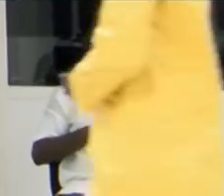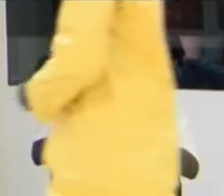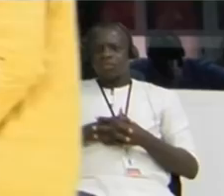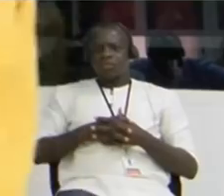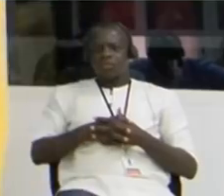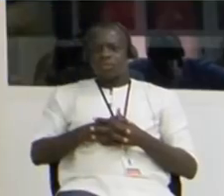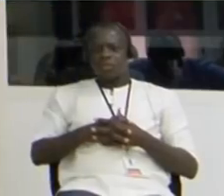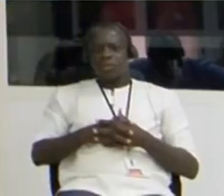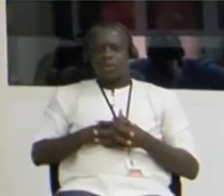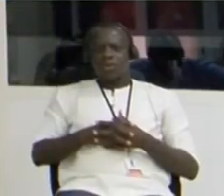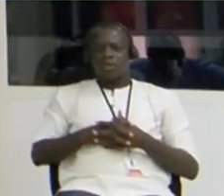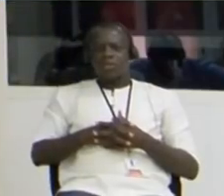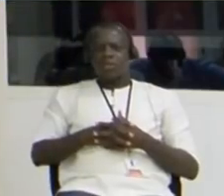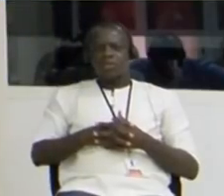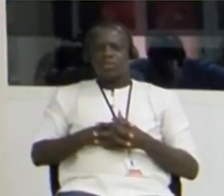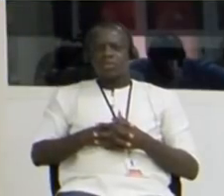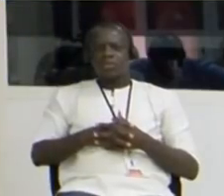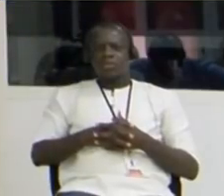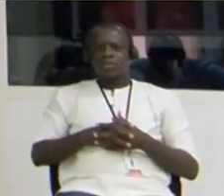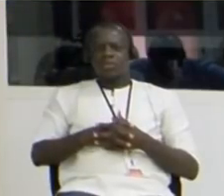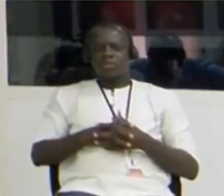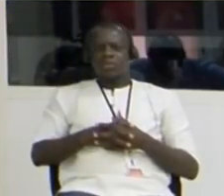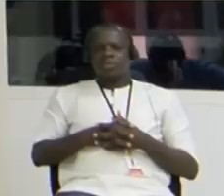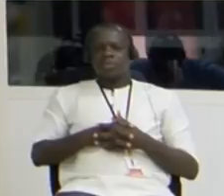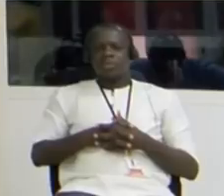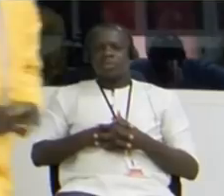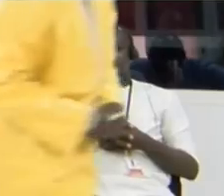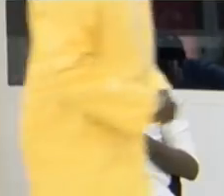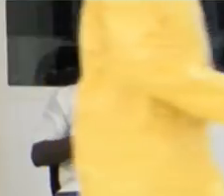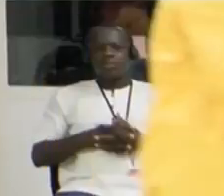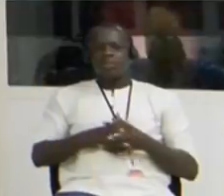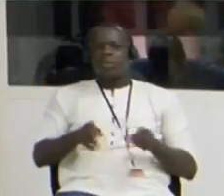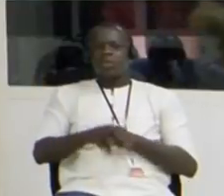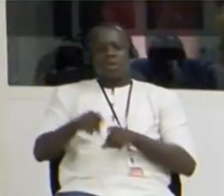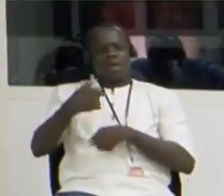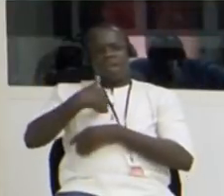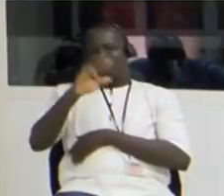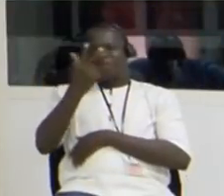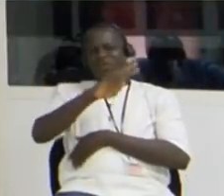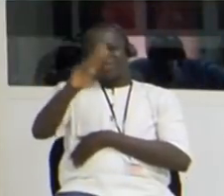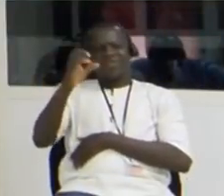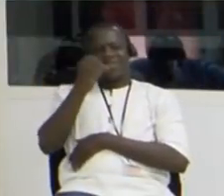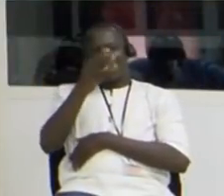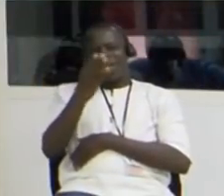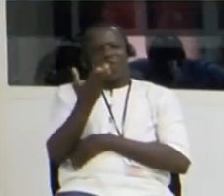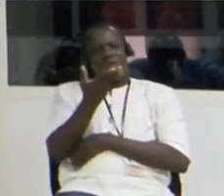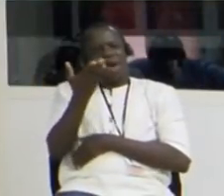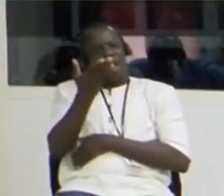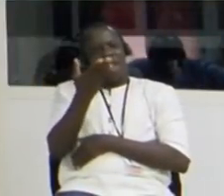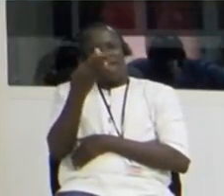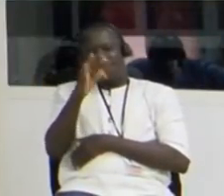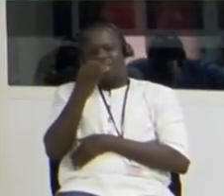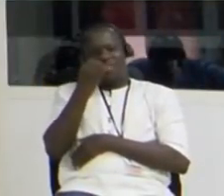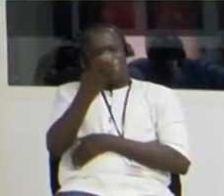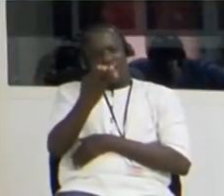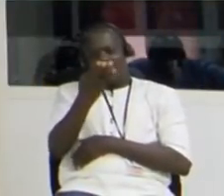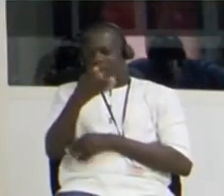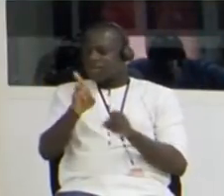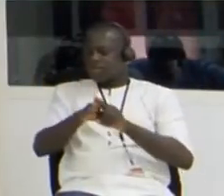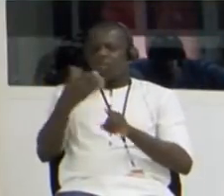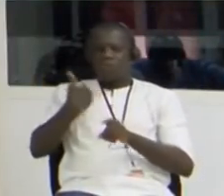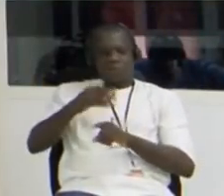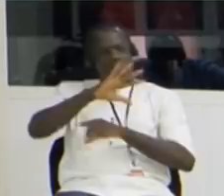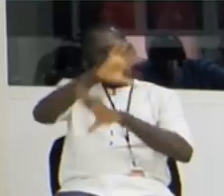received? I will not say it, because if I say it, it will be public knowledge, and I don't want that to